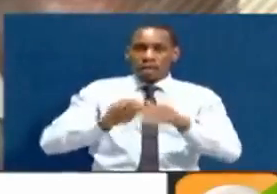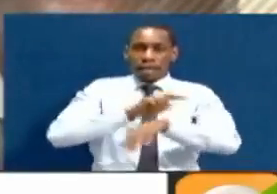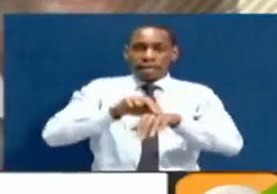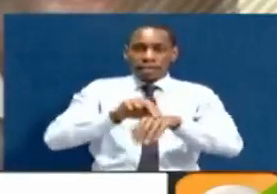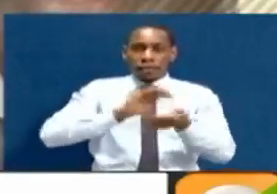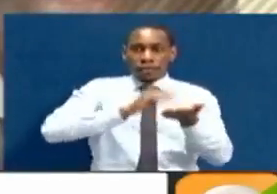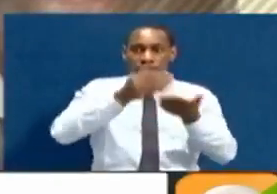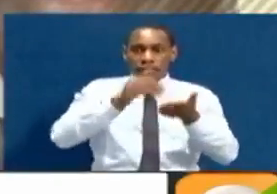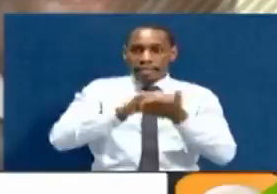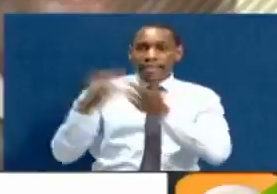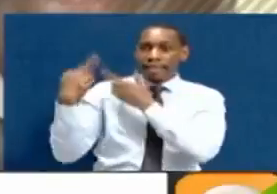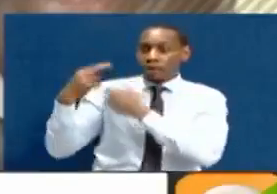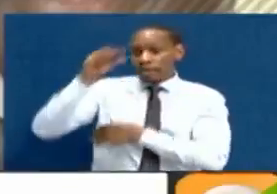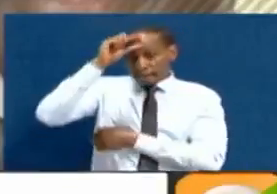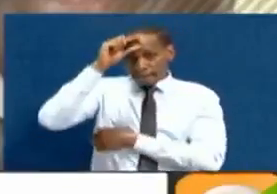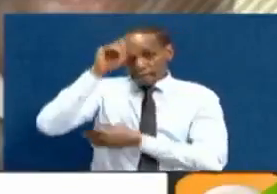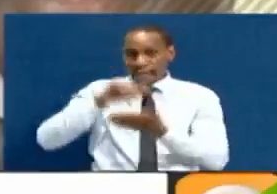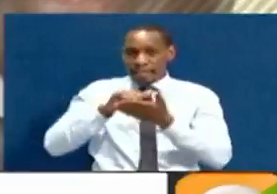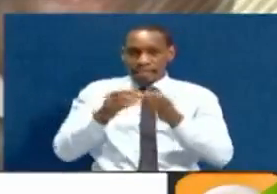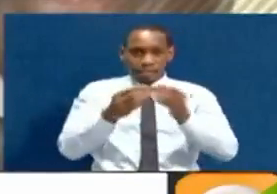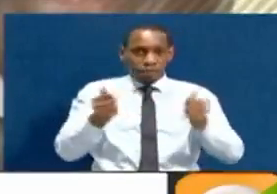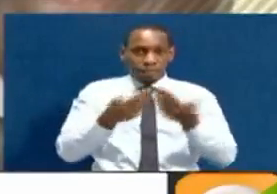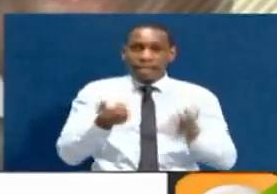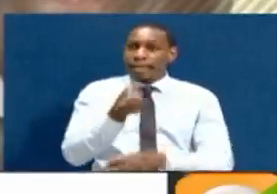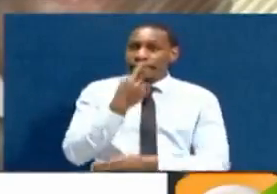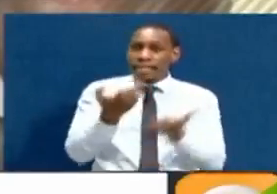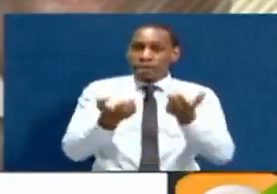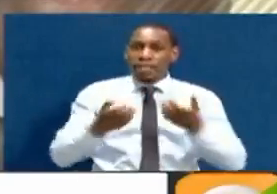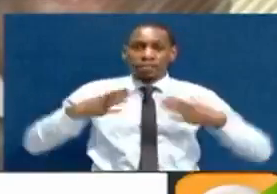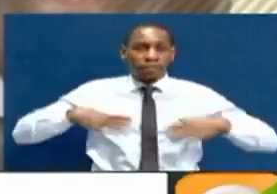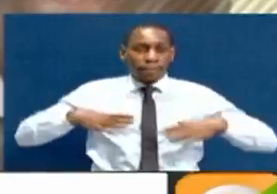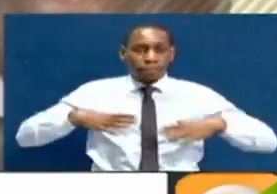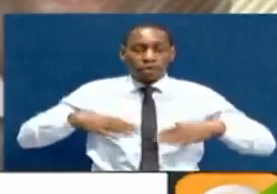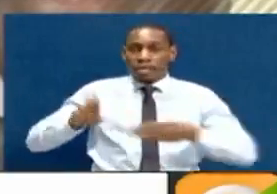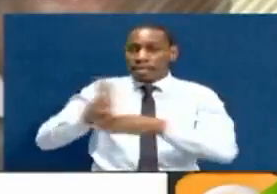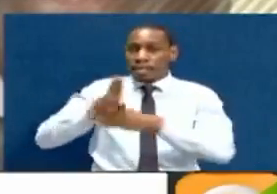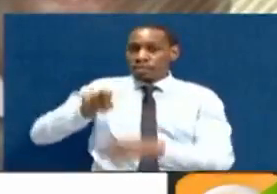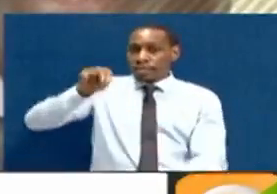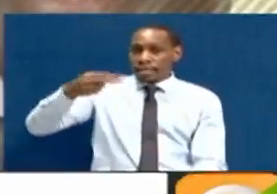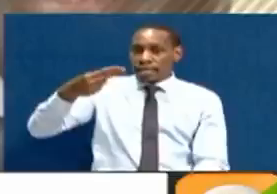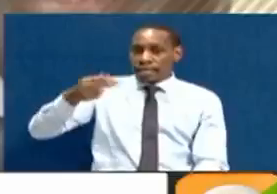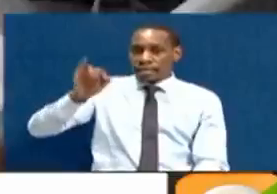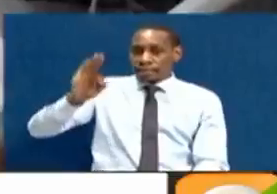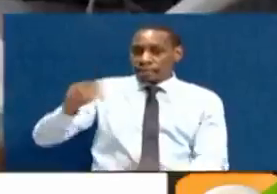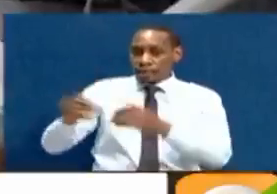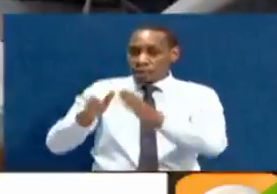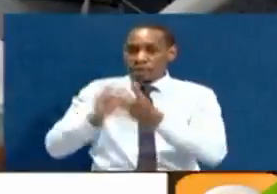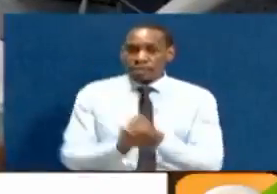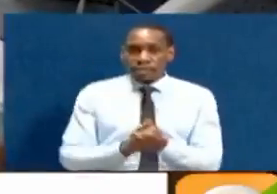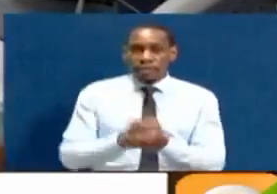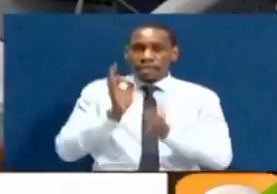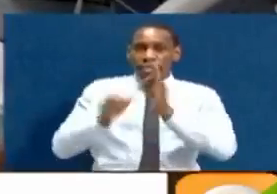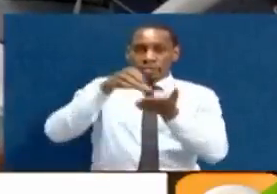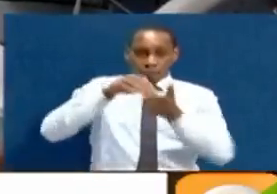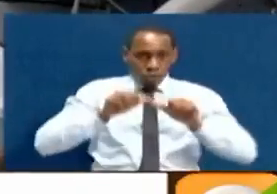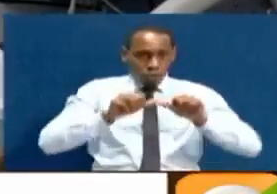insurer, saying it is the role of government to address any medical needs of its people using NHIF as the vehicle. If the status